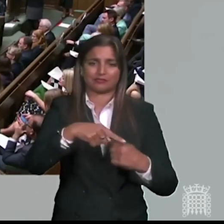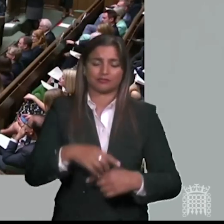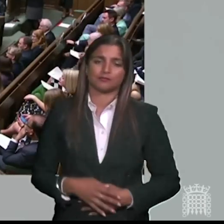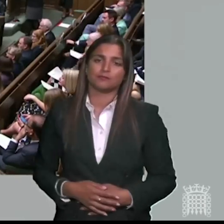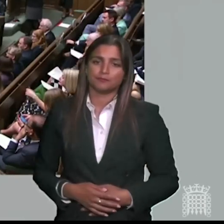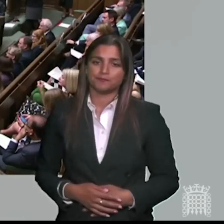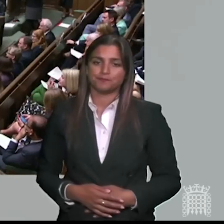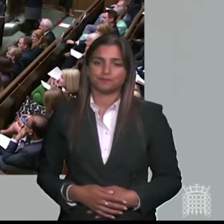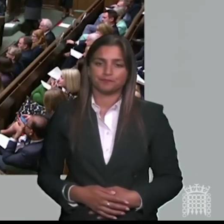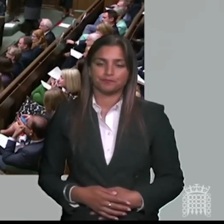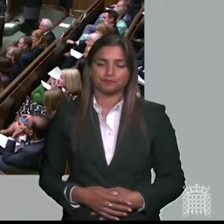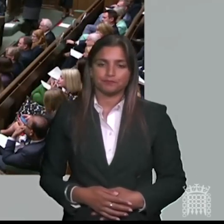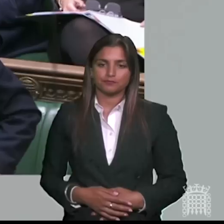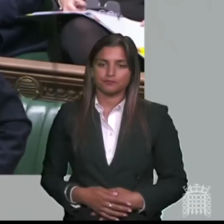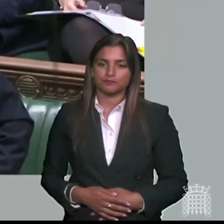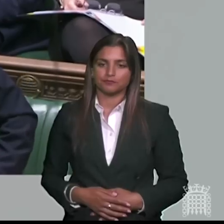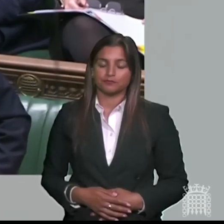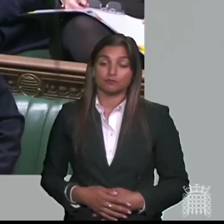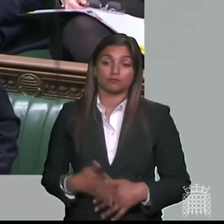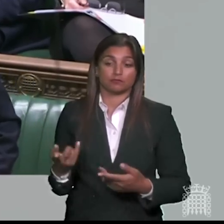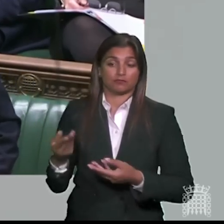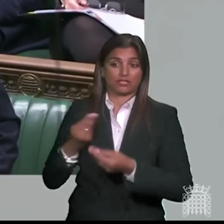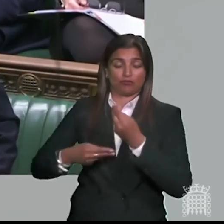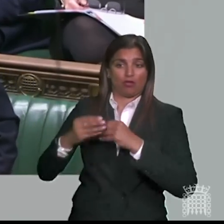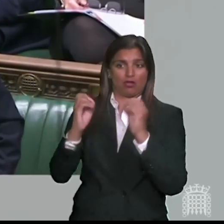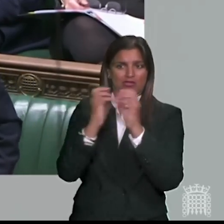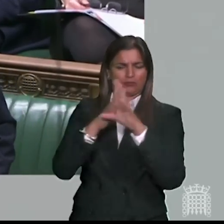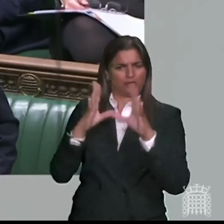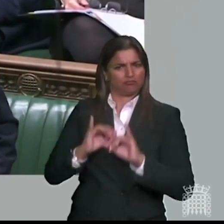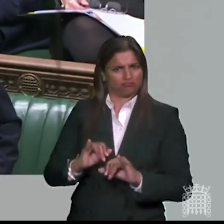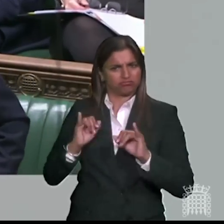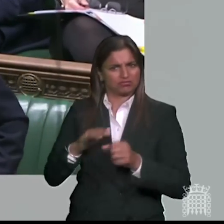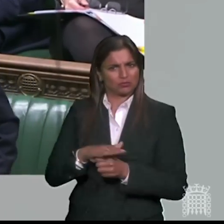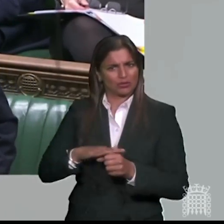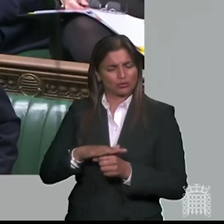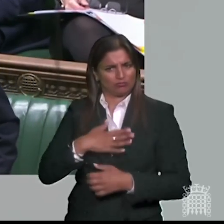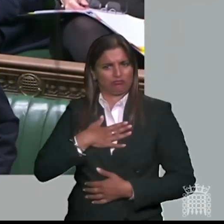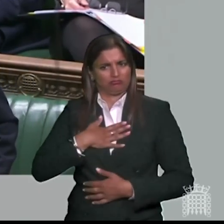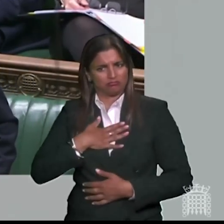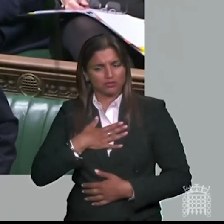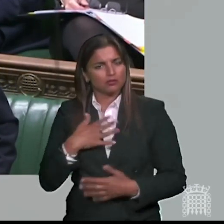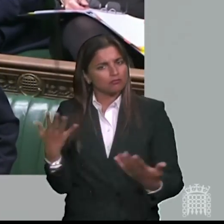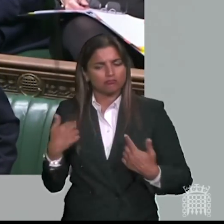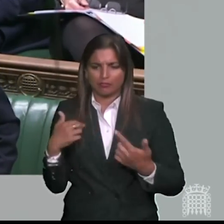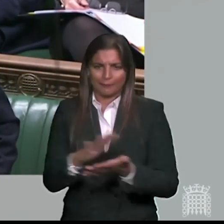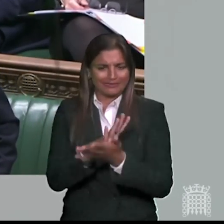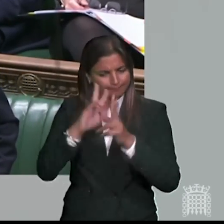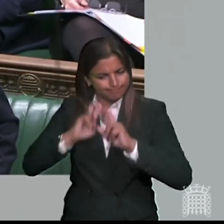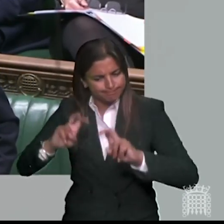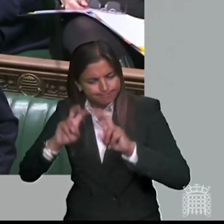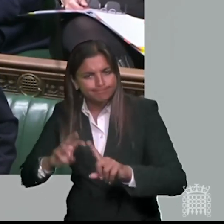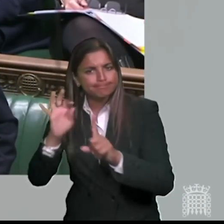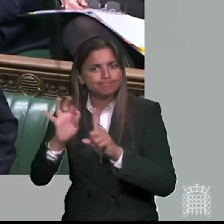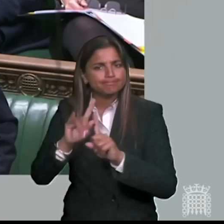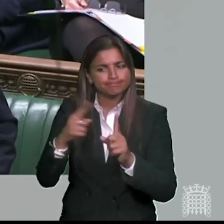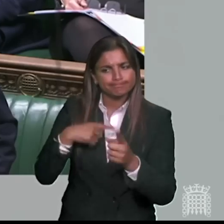Well, what the Honourable lady described sounds totally abhorrent, and I'm very happy to look into the details of it